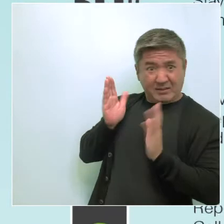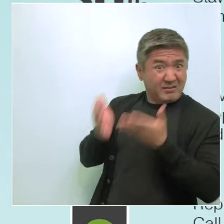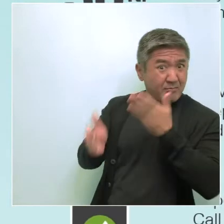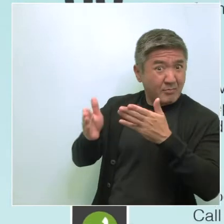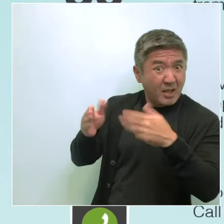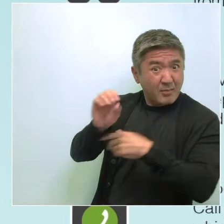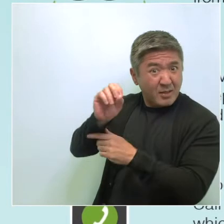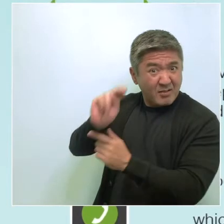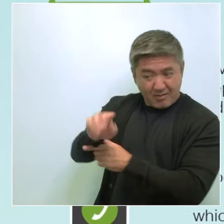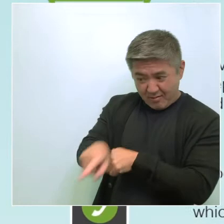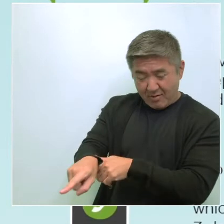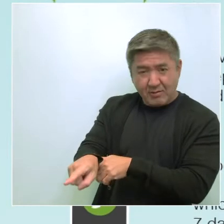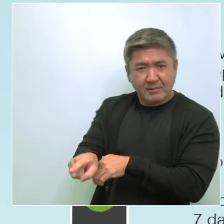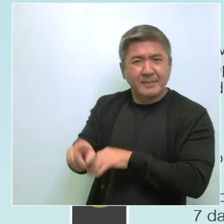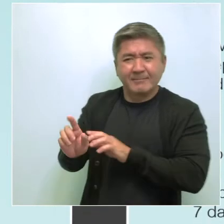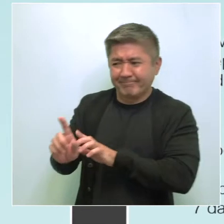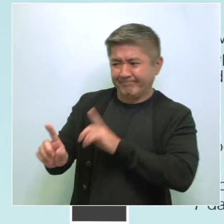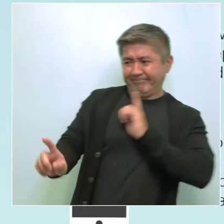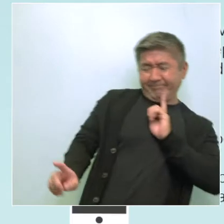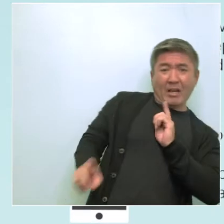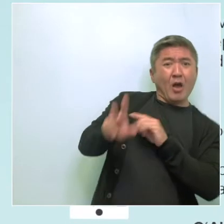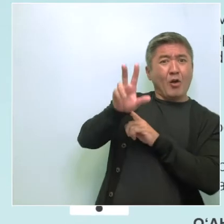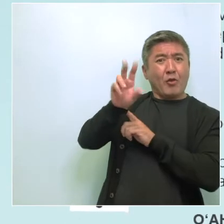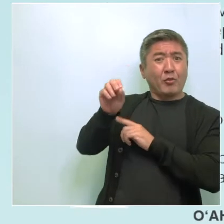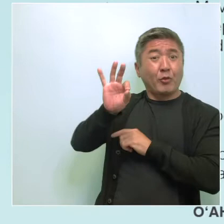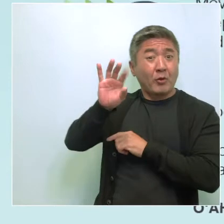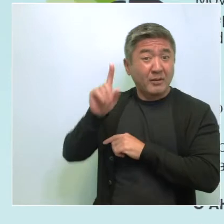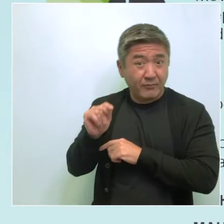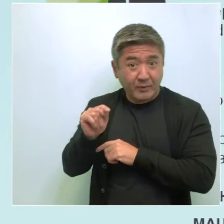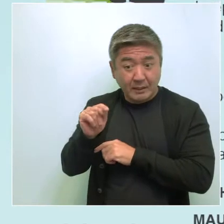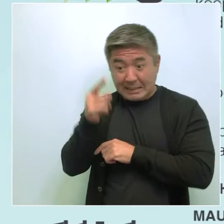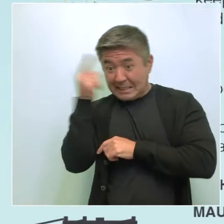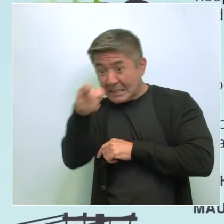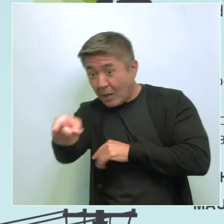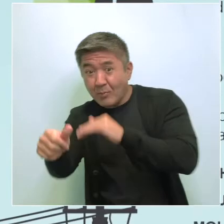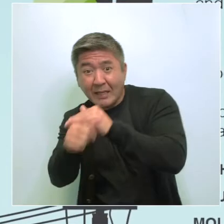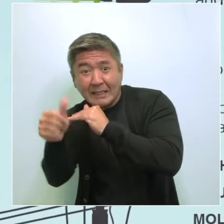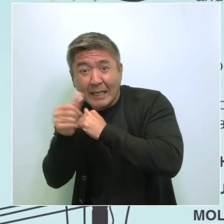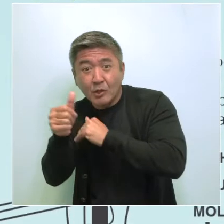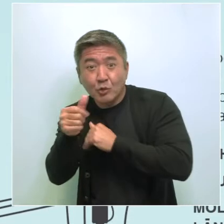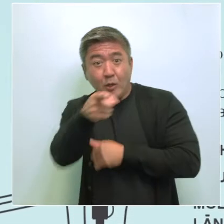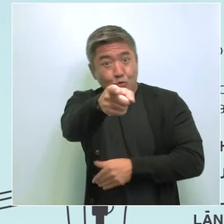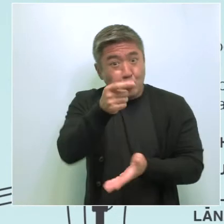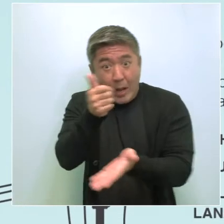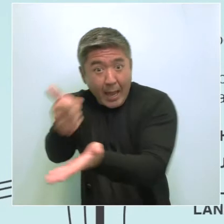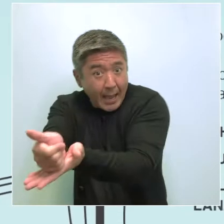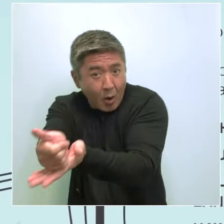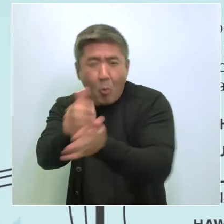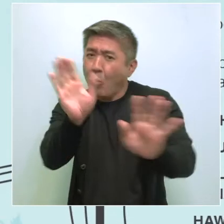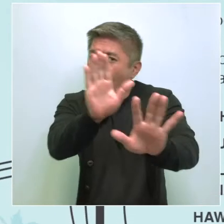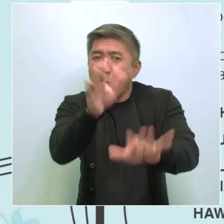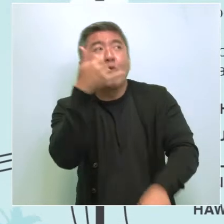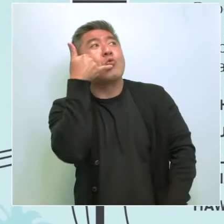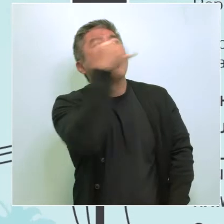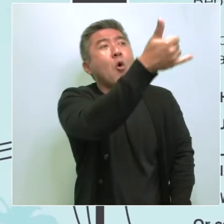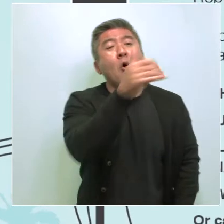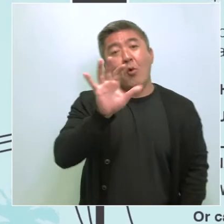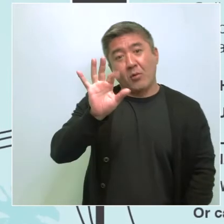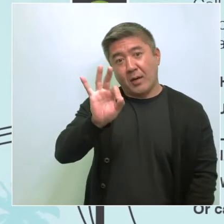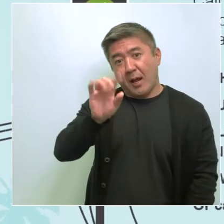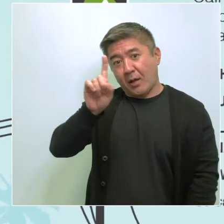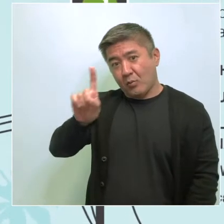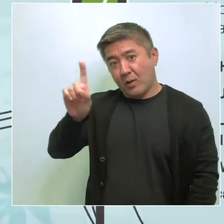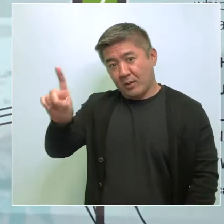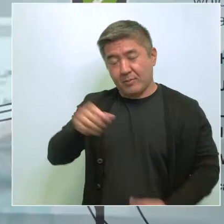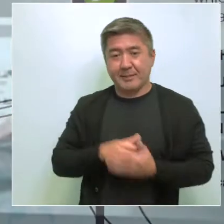that the lines are energized and to stay at least 30 feet away. And if someone is in danger, to call 911 and to not attempt